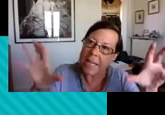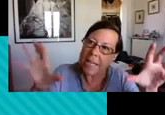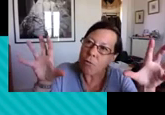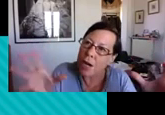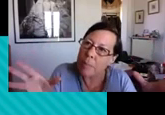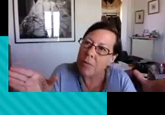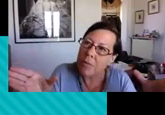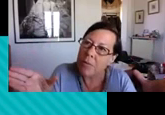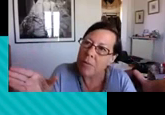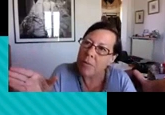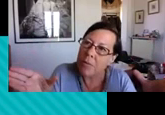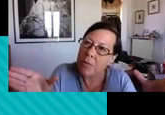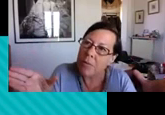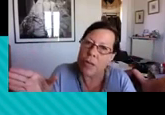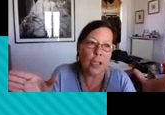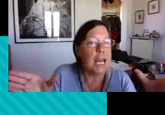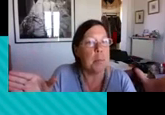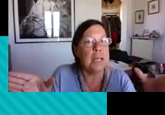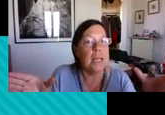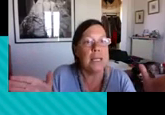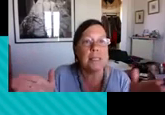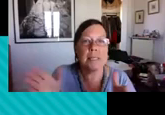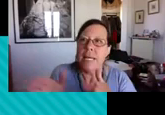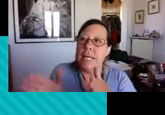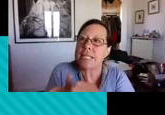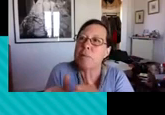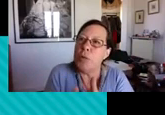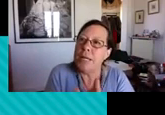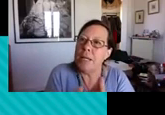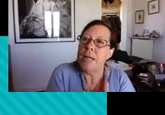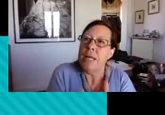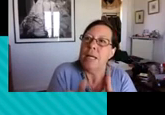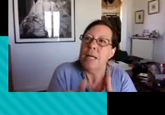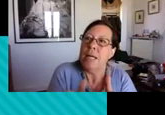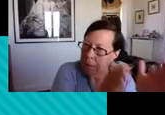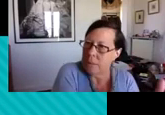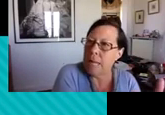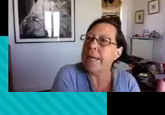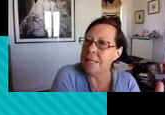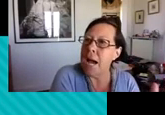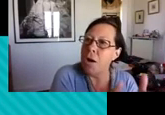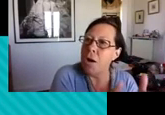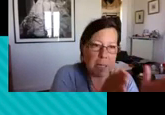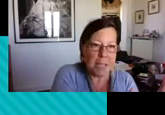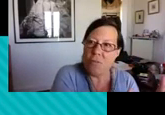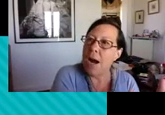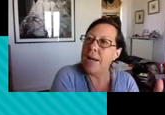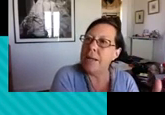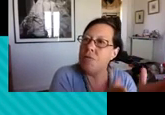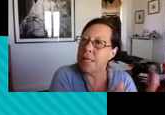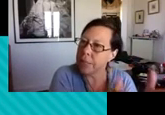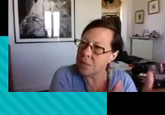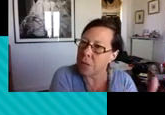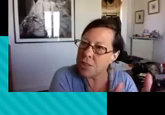second framing of the argument happening is it's between locking down or being confined